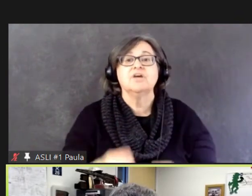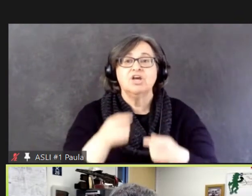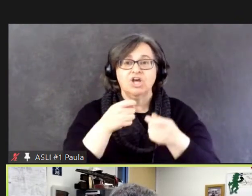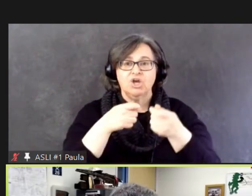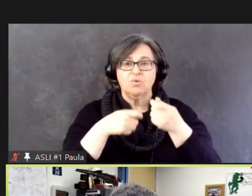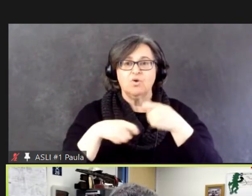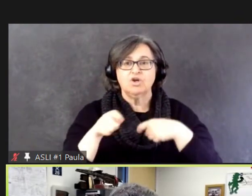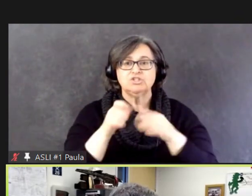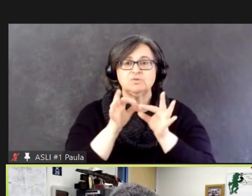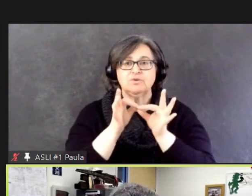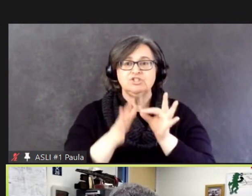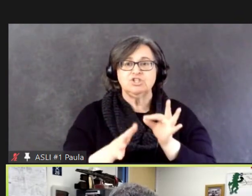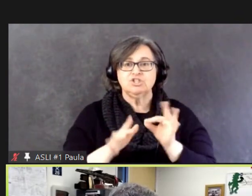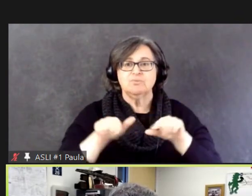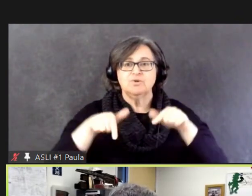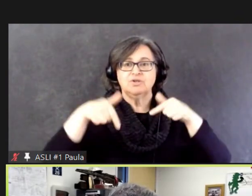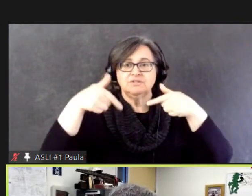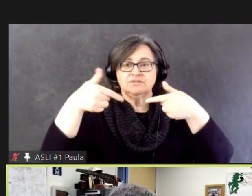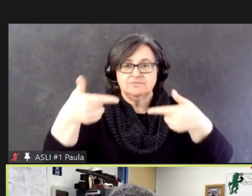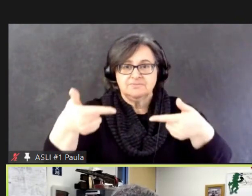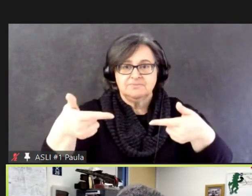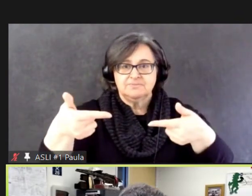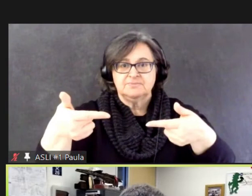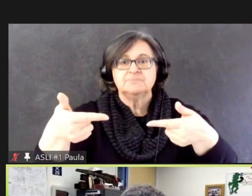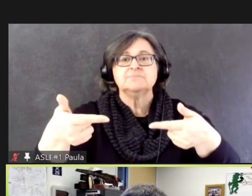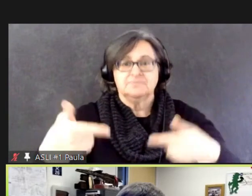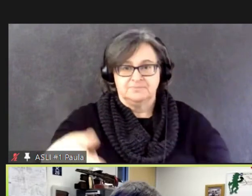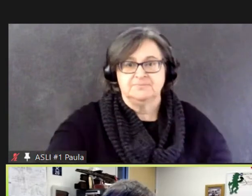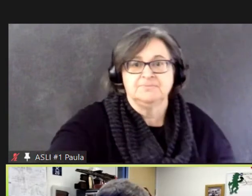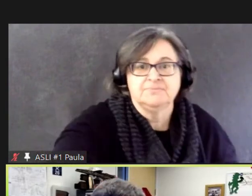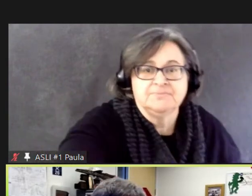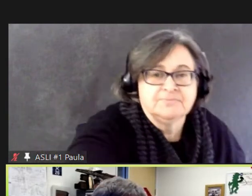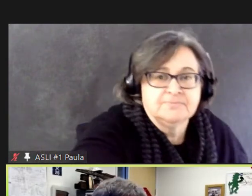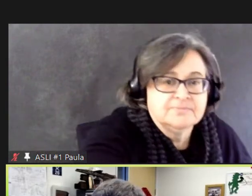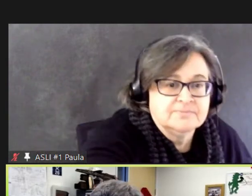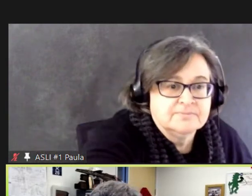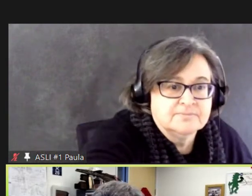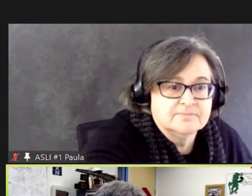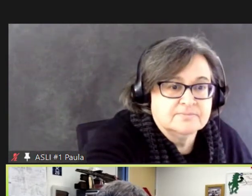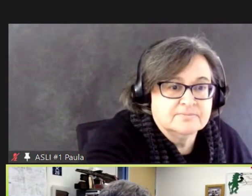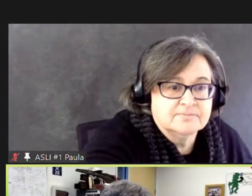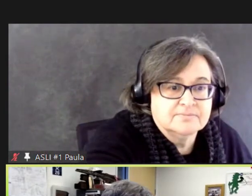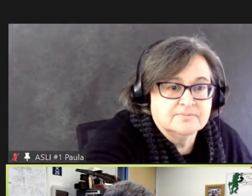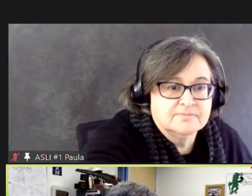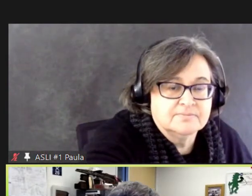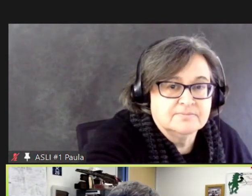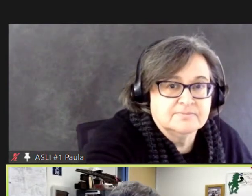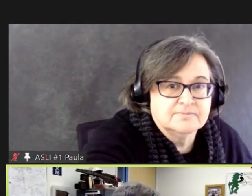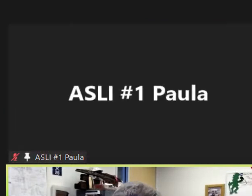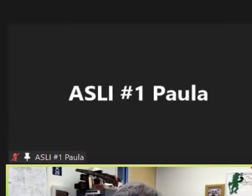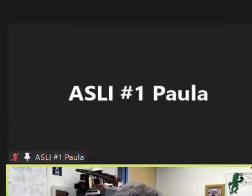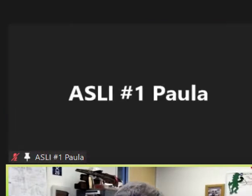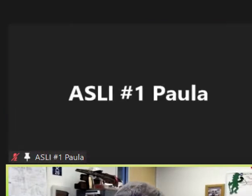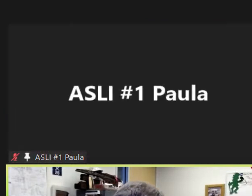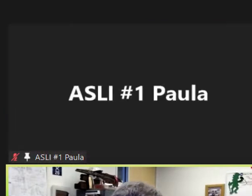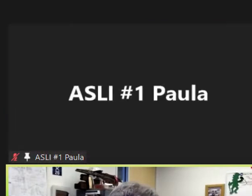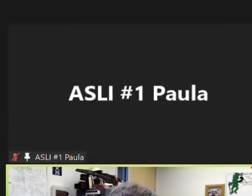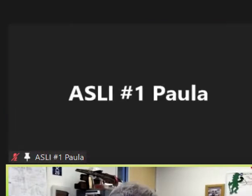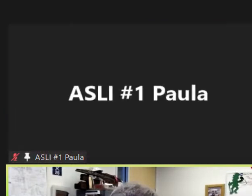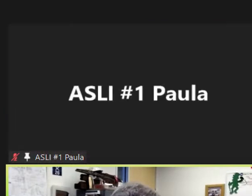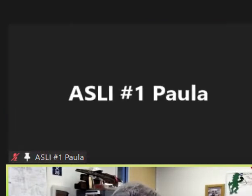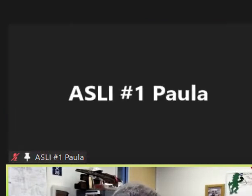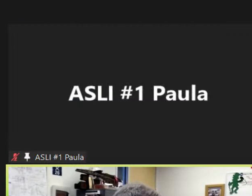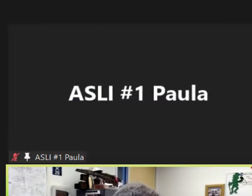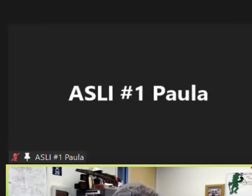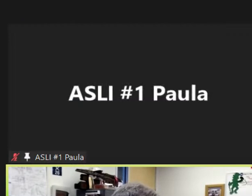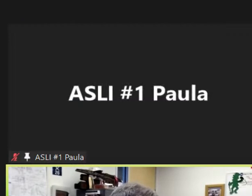So here it gives you kind of a sense of the footprint of the yard we're in. So we're going to be on what would be to kind of the right side of the slide that you're looking at, right up